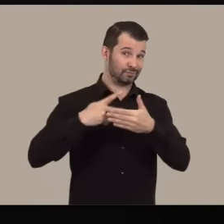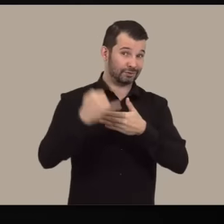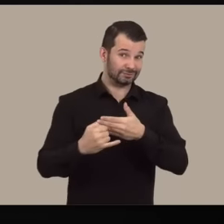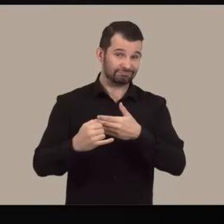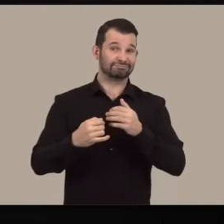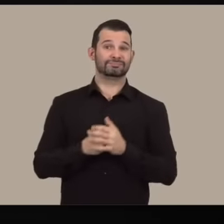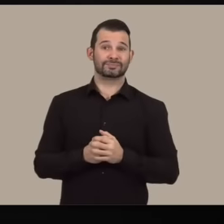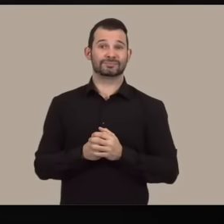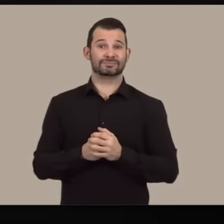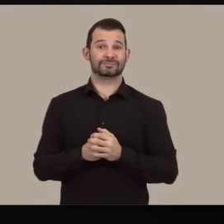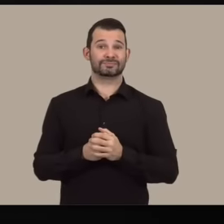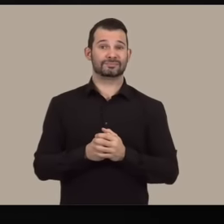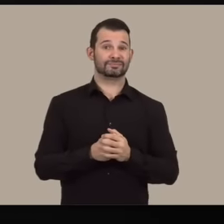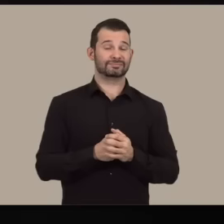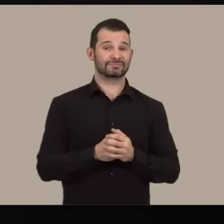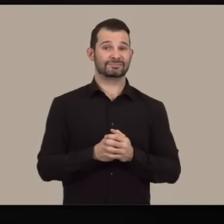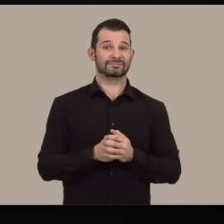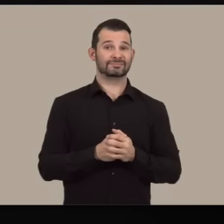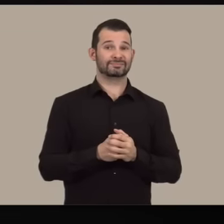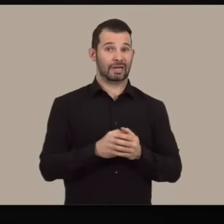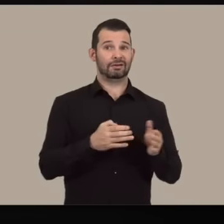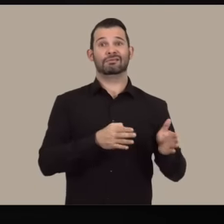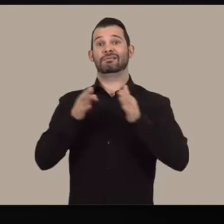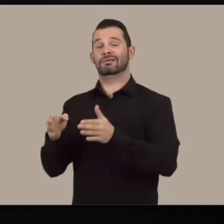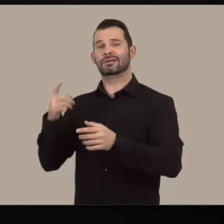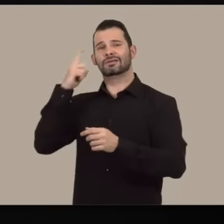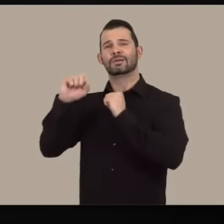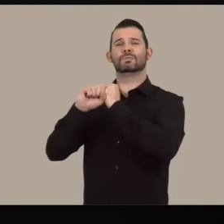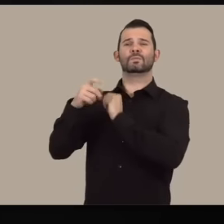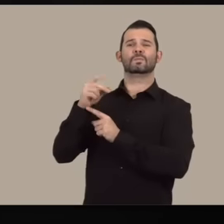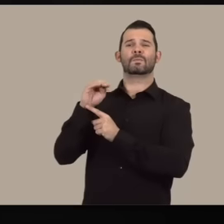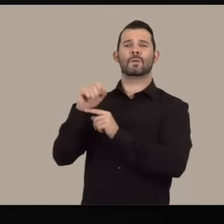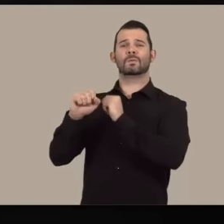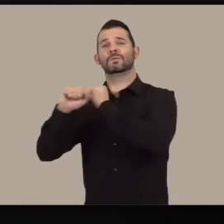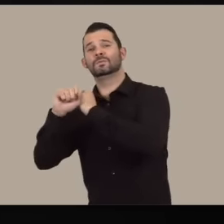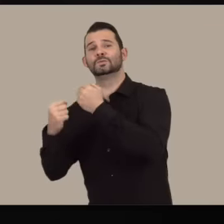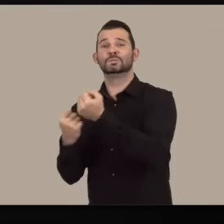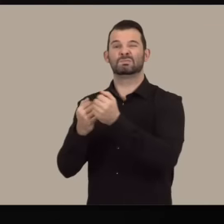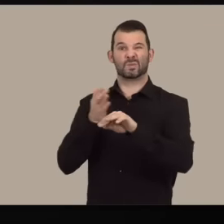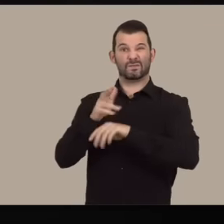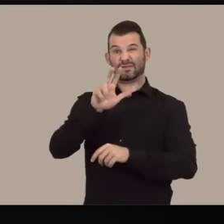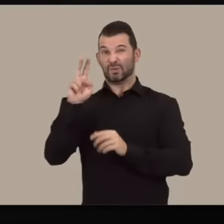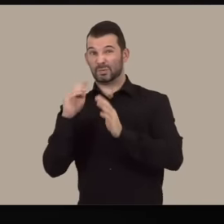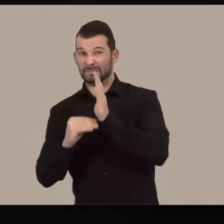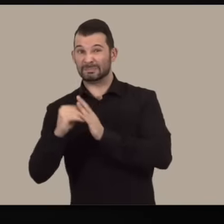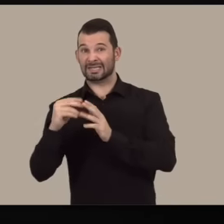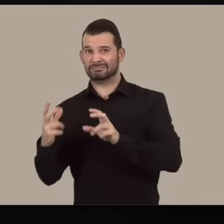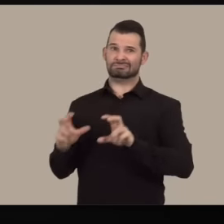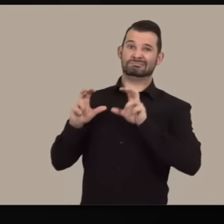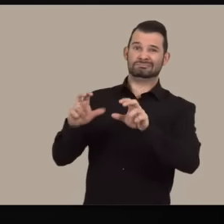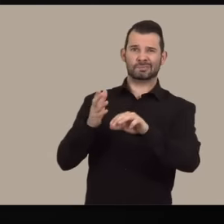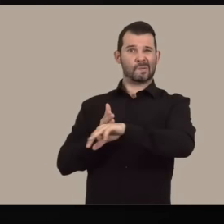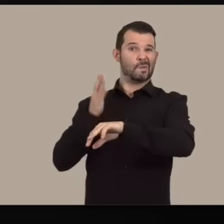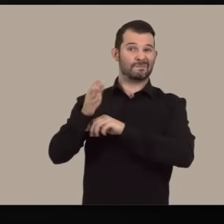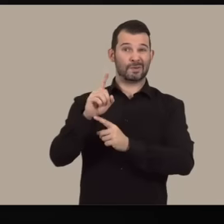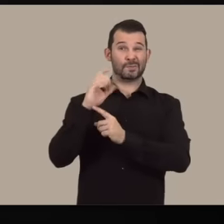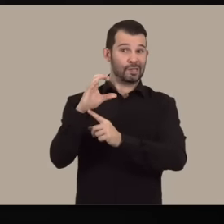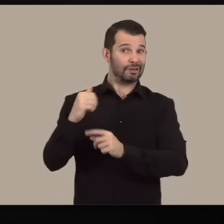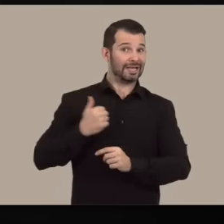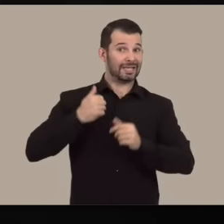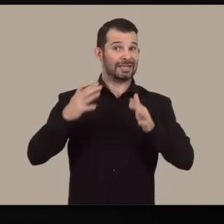million in over 300 projects. In the area of promotional support, over $32 million